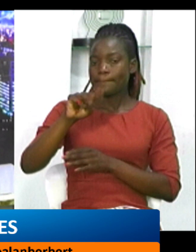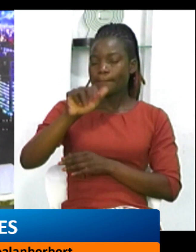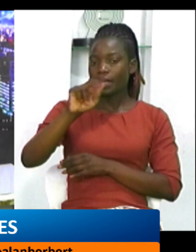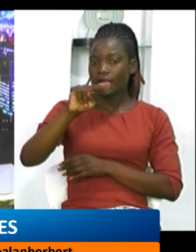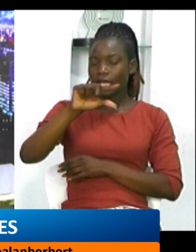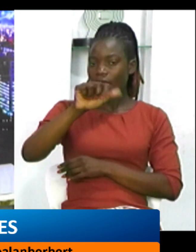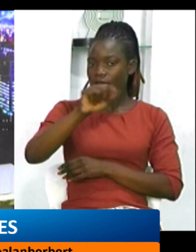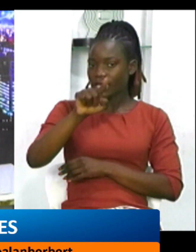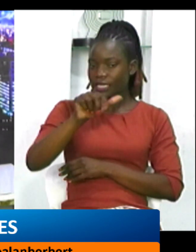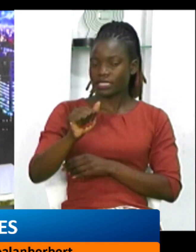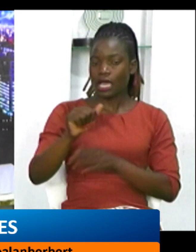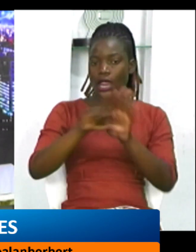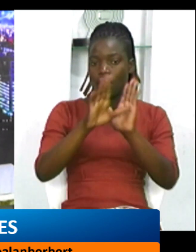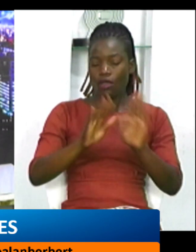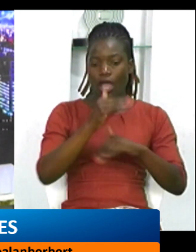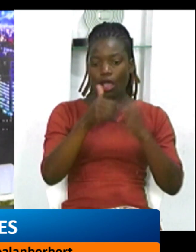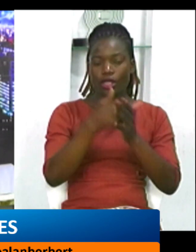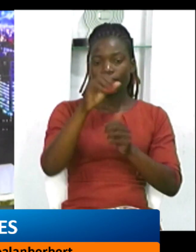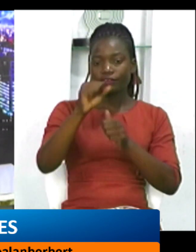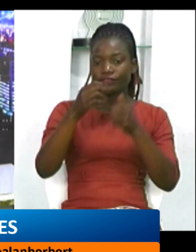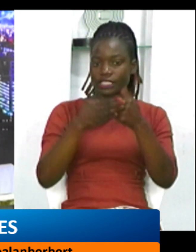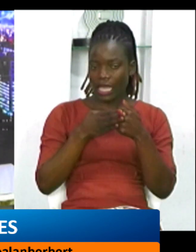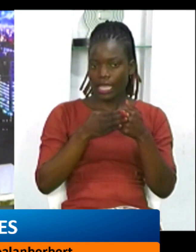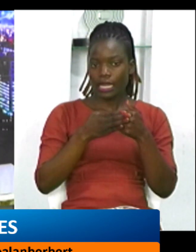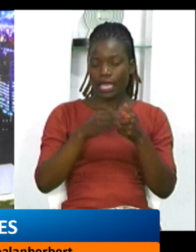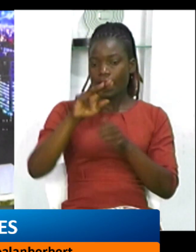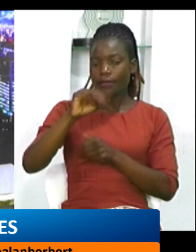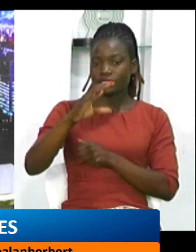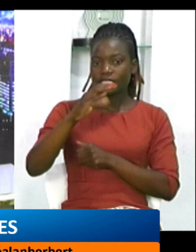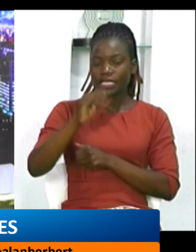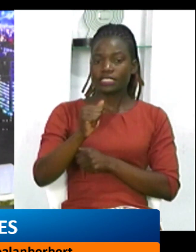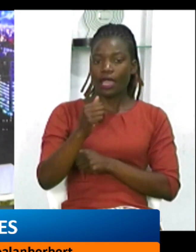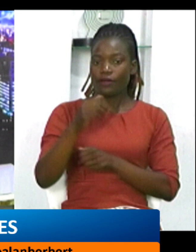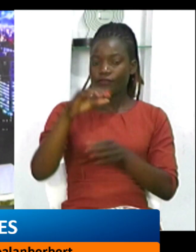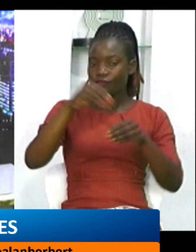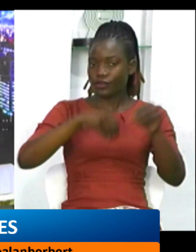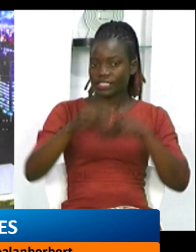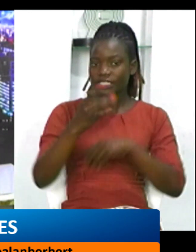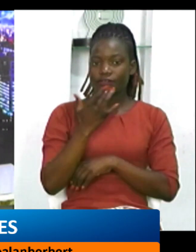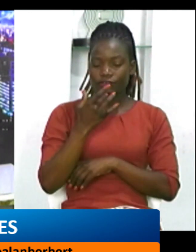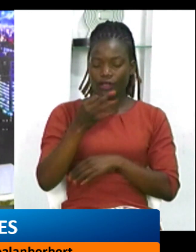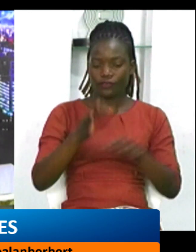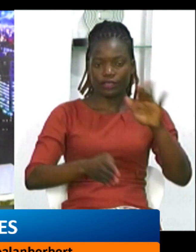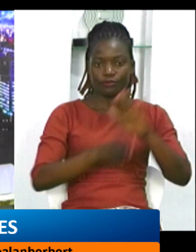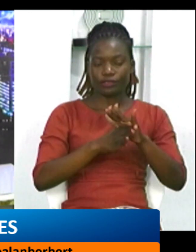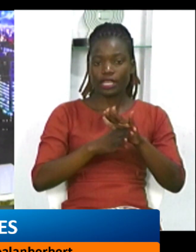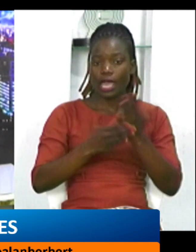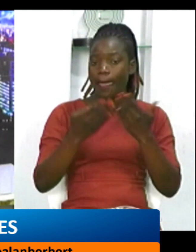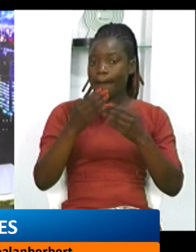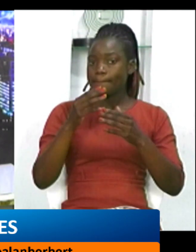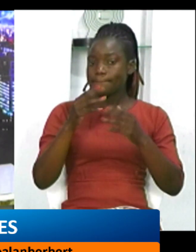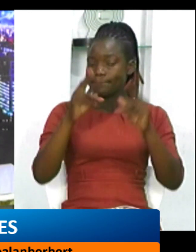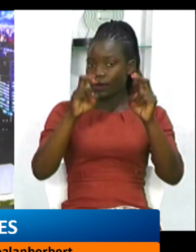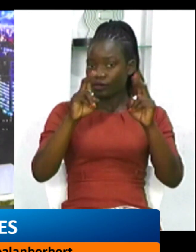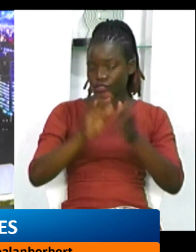Omari. Now, all the 59 present MCAs voted in favor of the impeachment motion. The Speaker of the Meru County